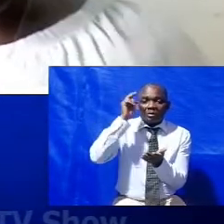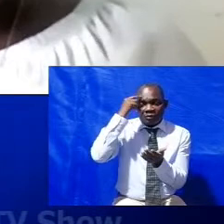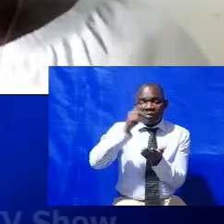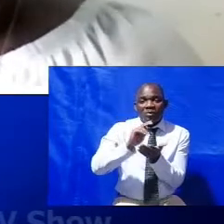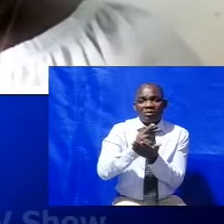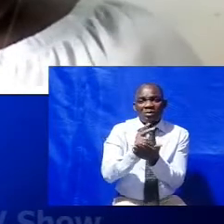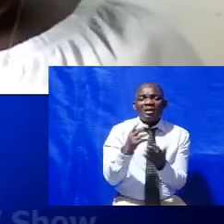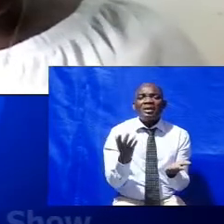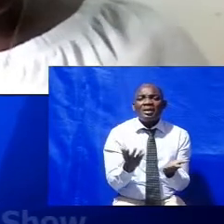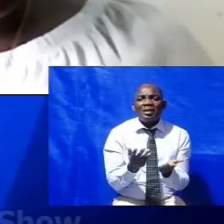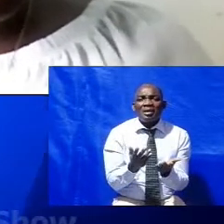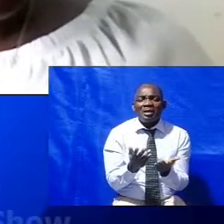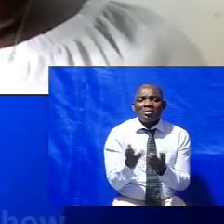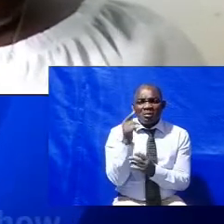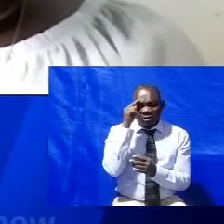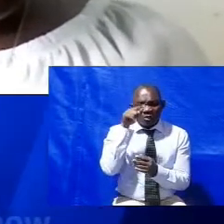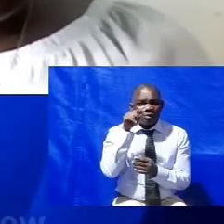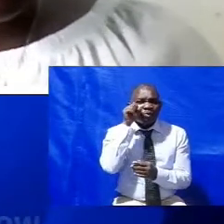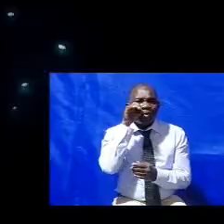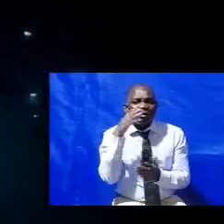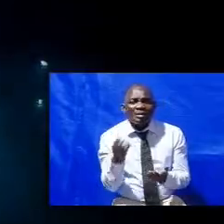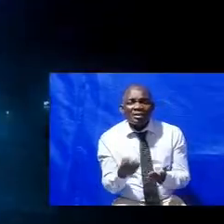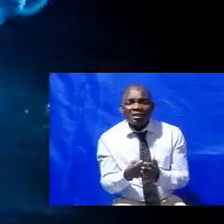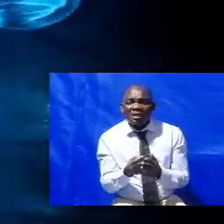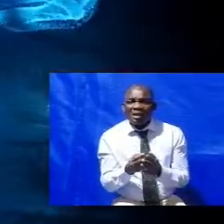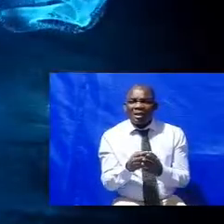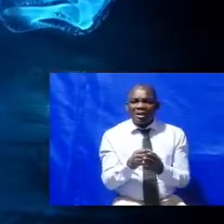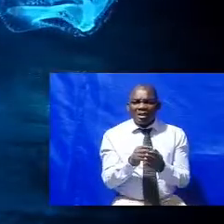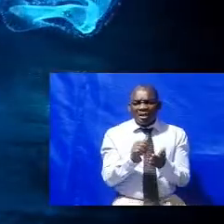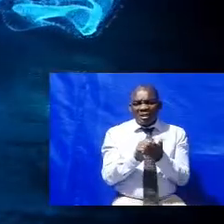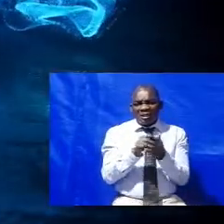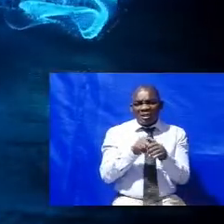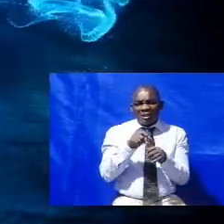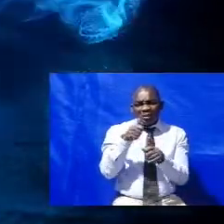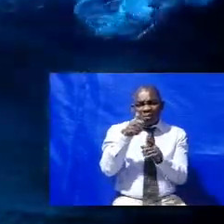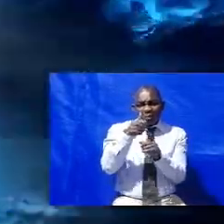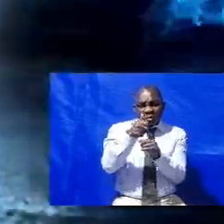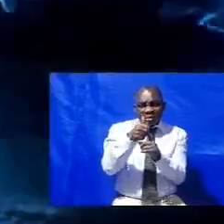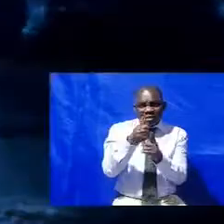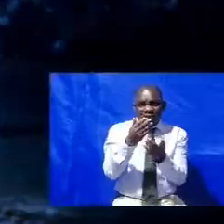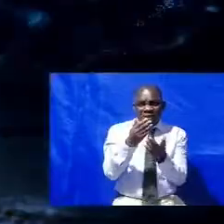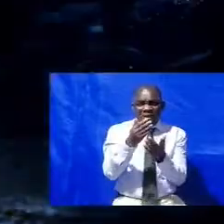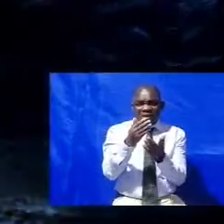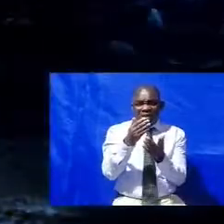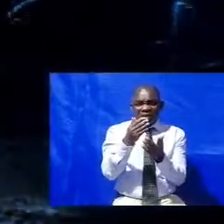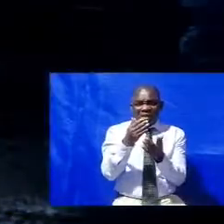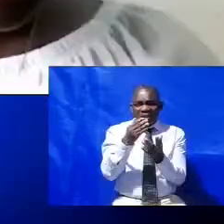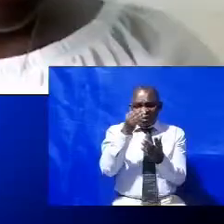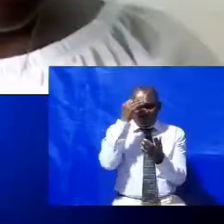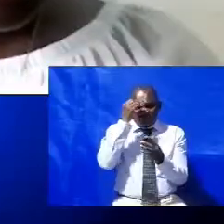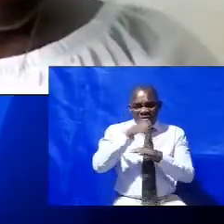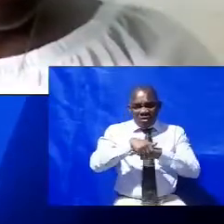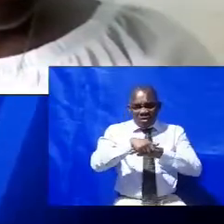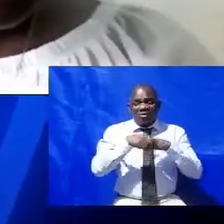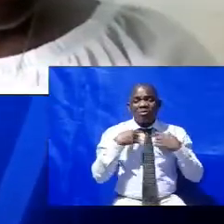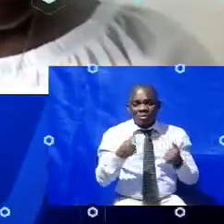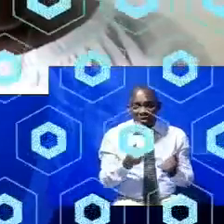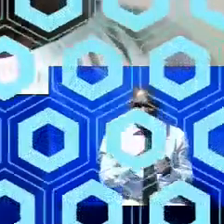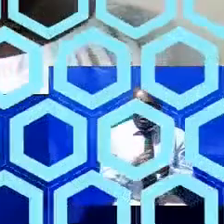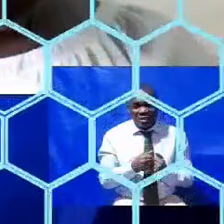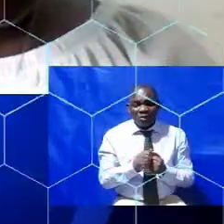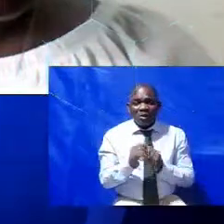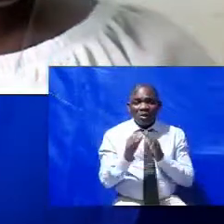No wonder they would say we are rich from the village and all that. By that time, had you mastered the English